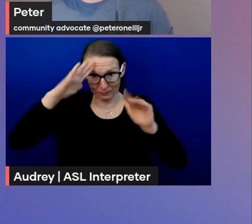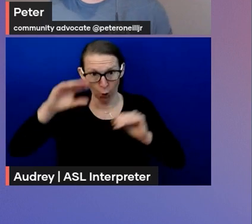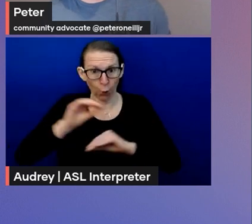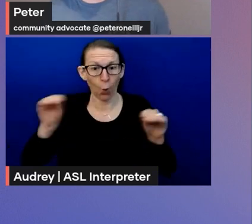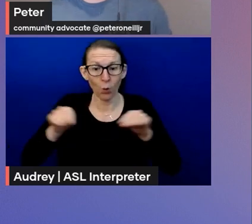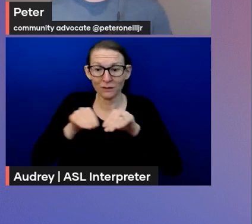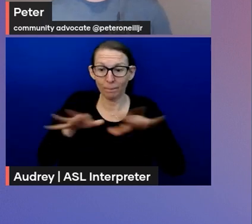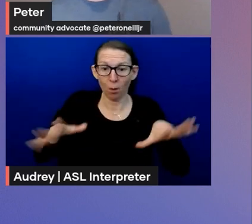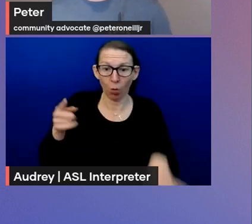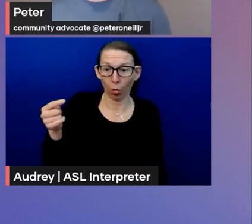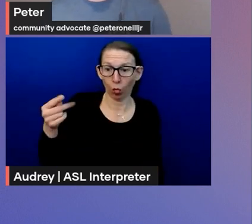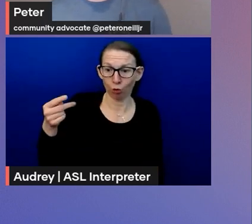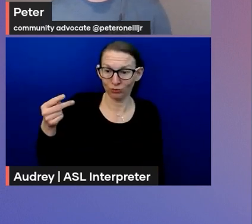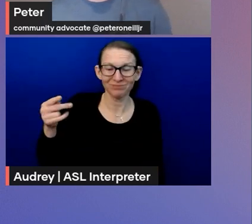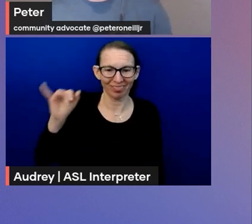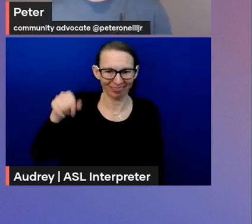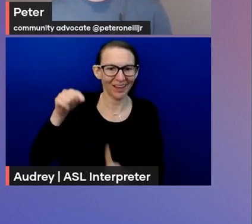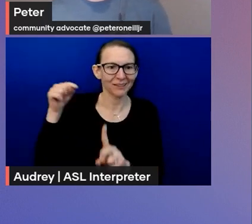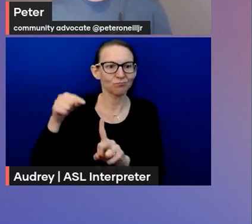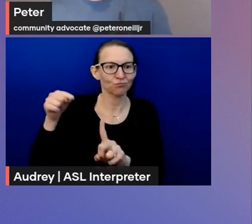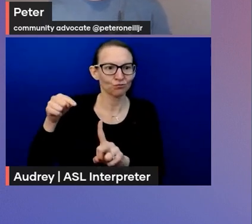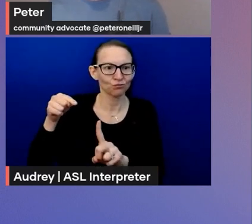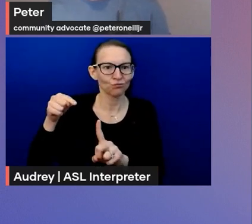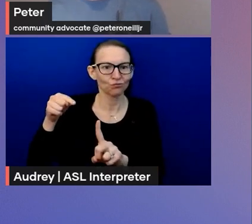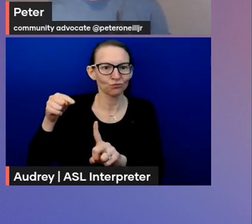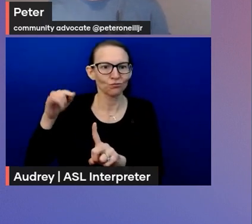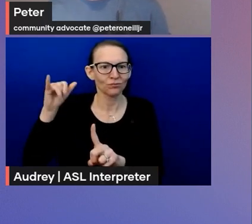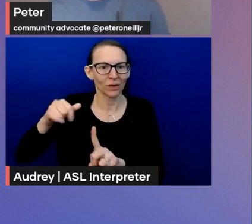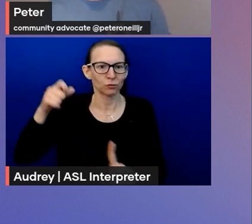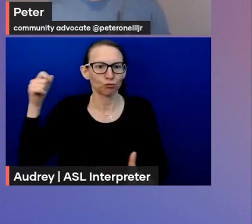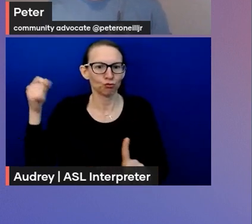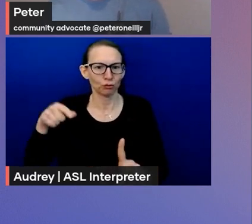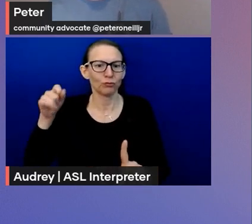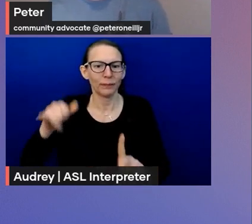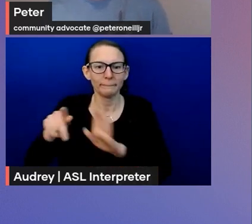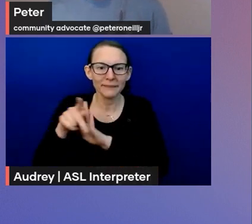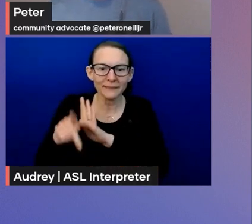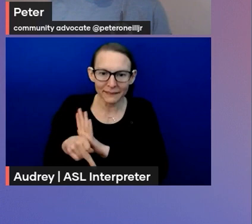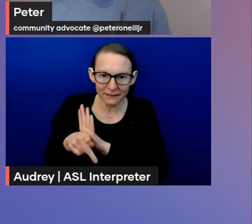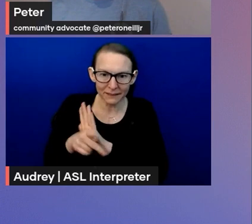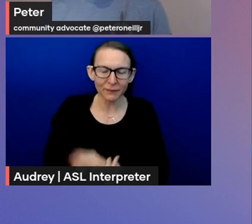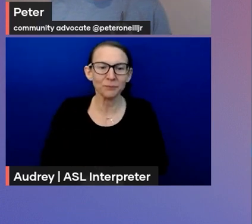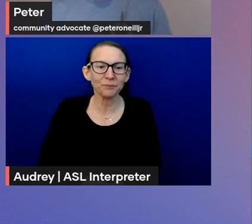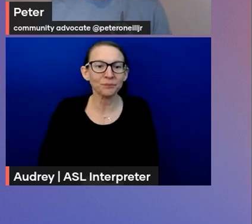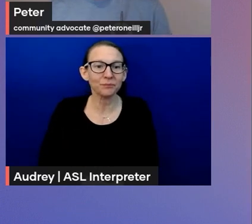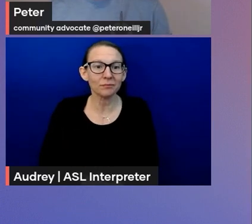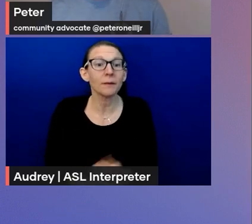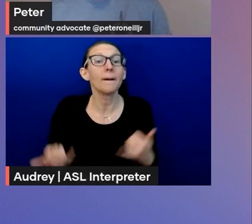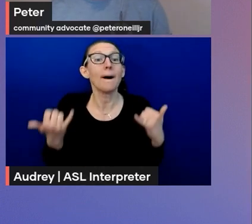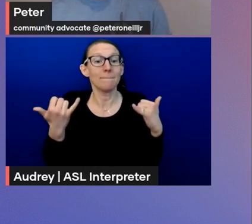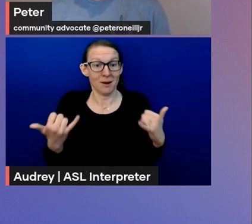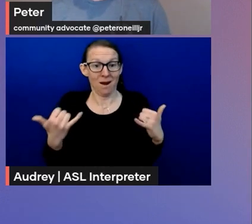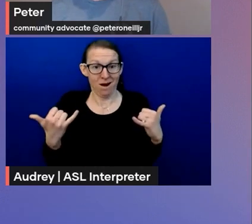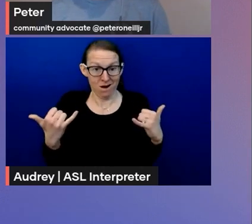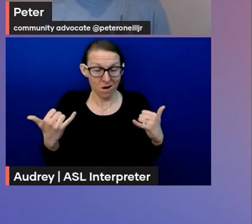Thursday, was indeed the one that triggered this policy. And so, but now we have our